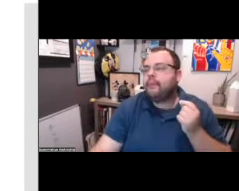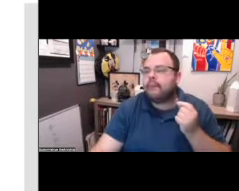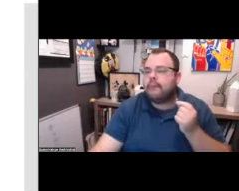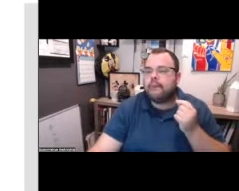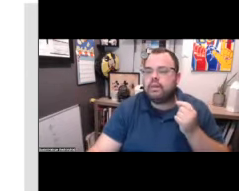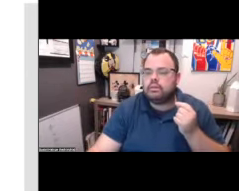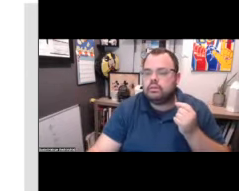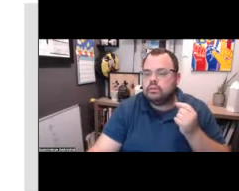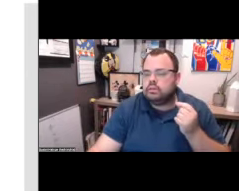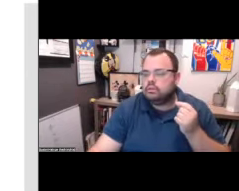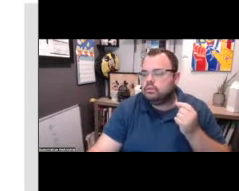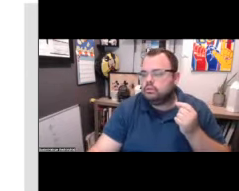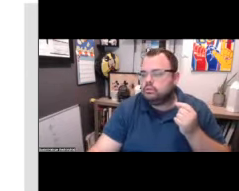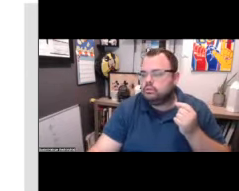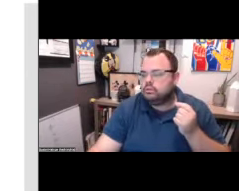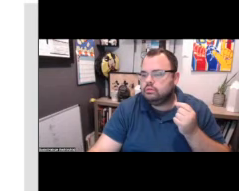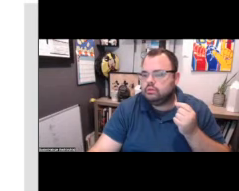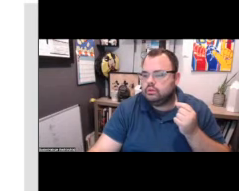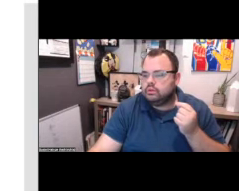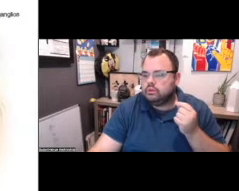And so the inside of that